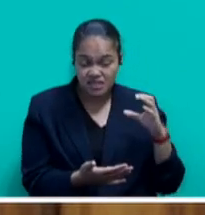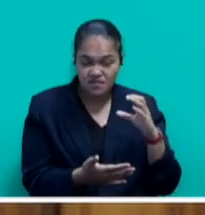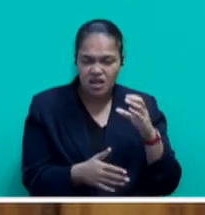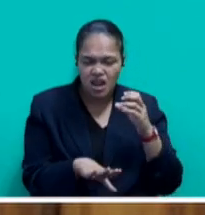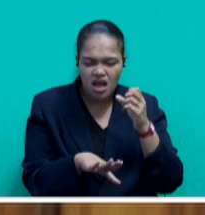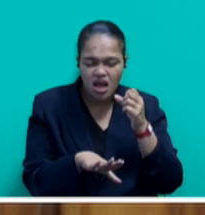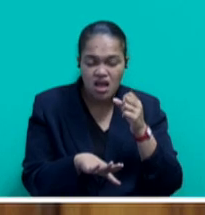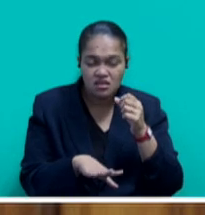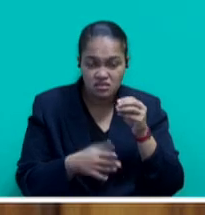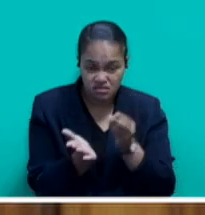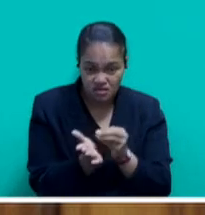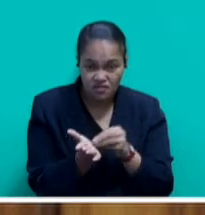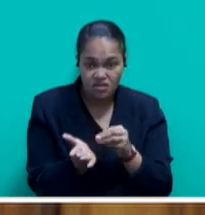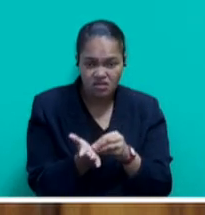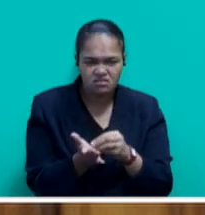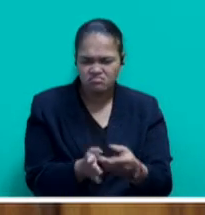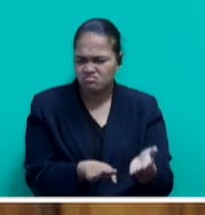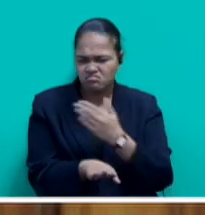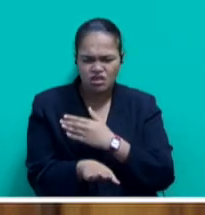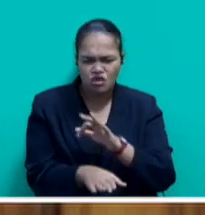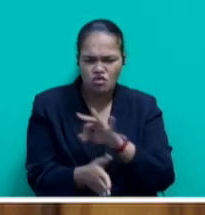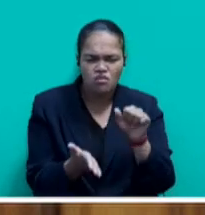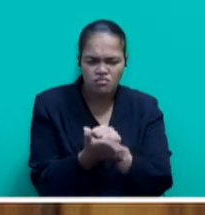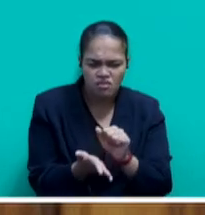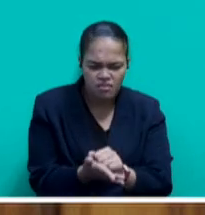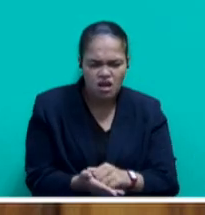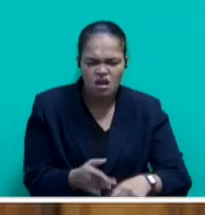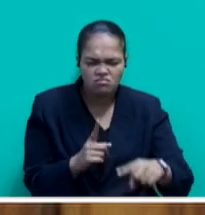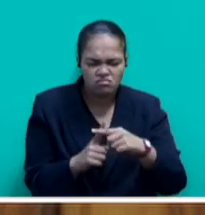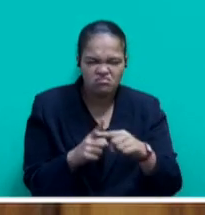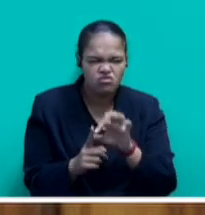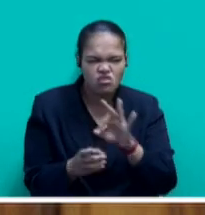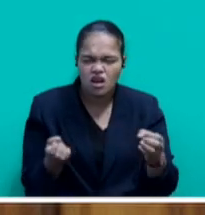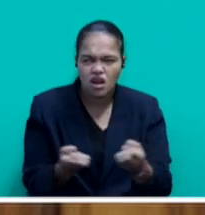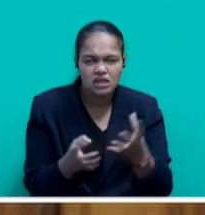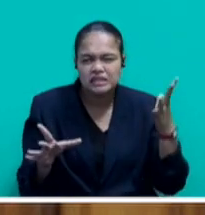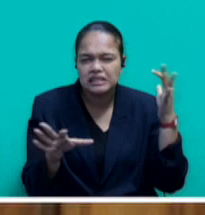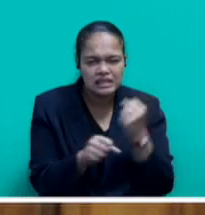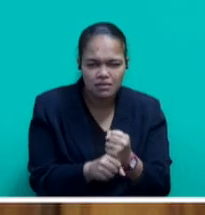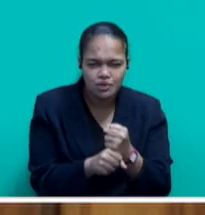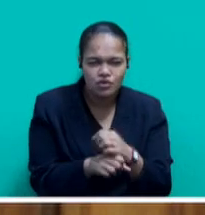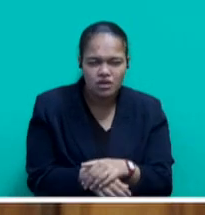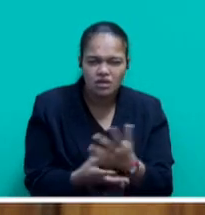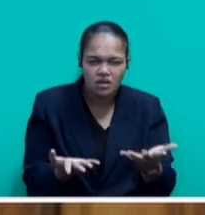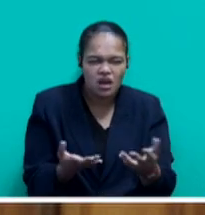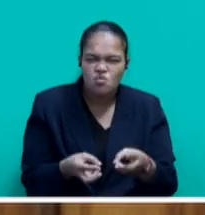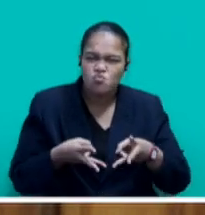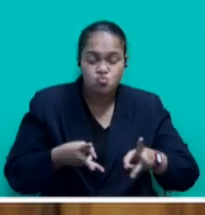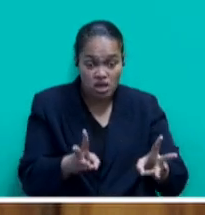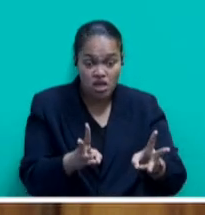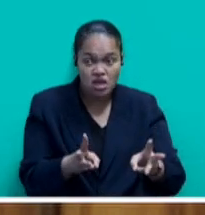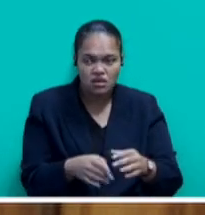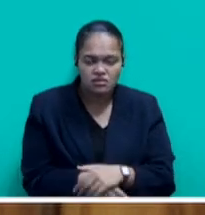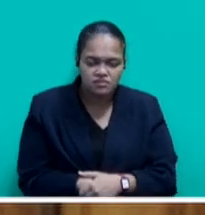government. Positive criticism was not encouraged. In summary, it was their way or the